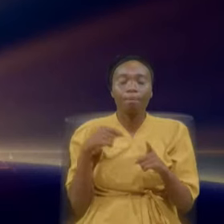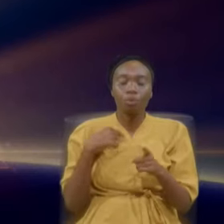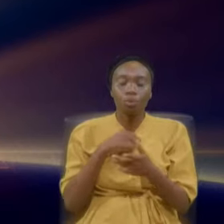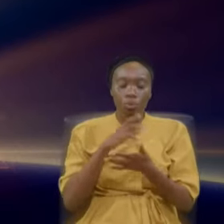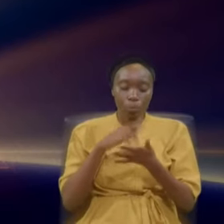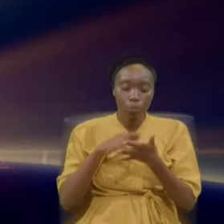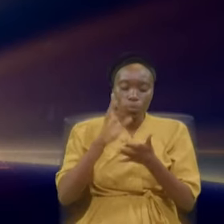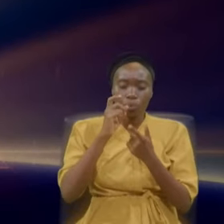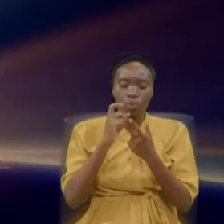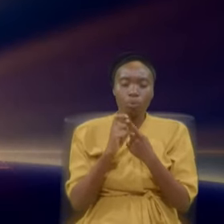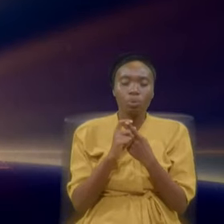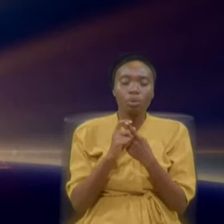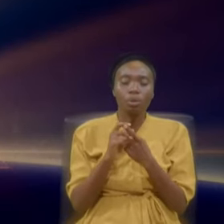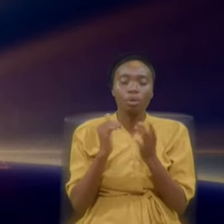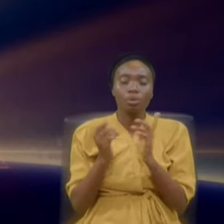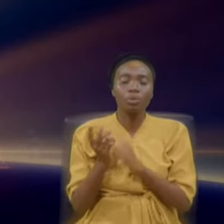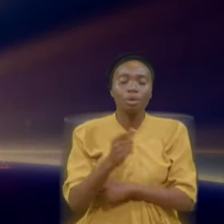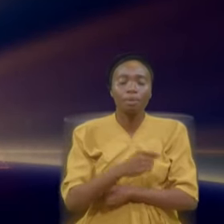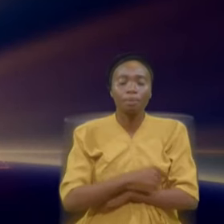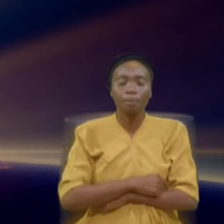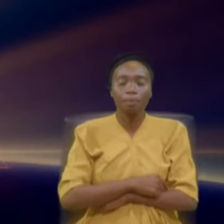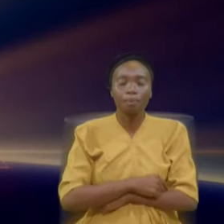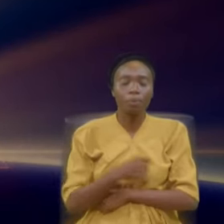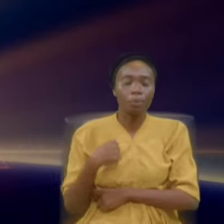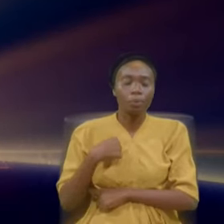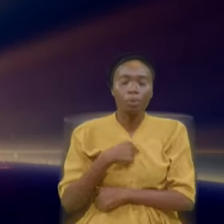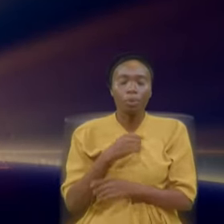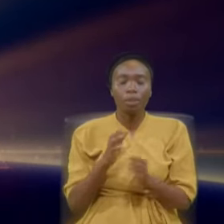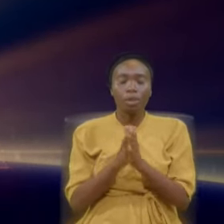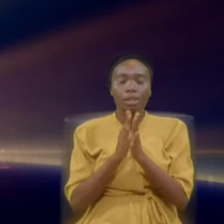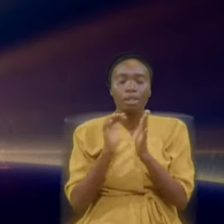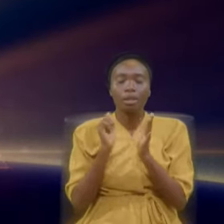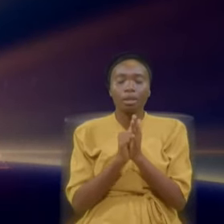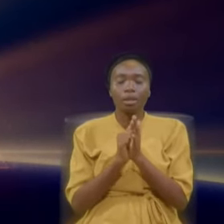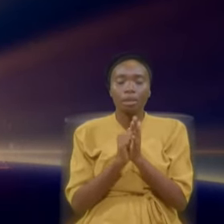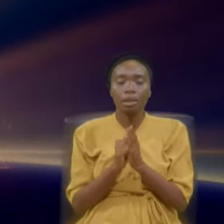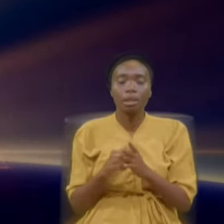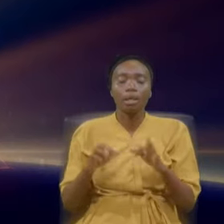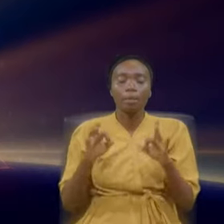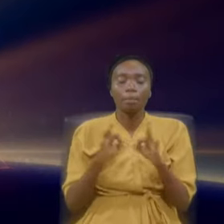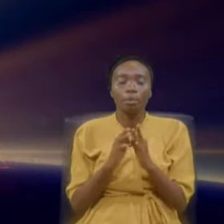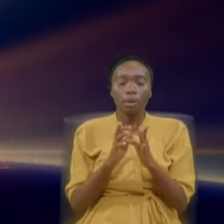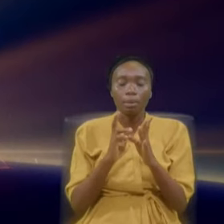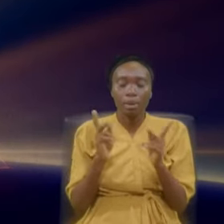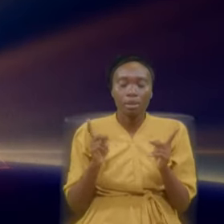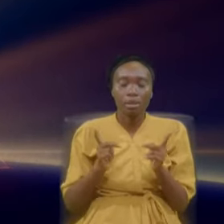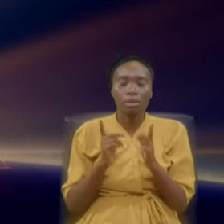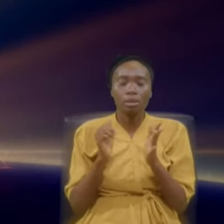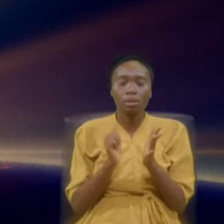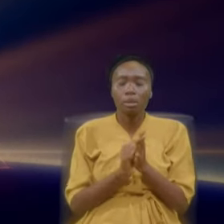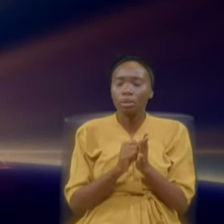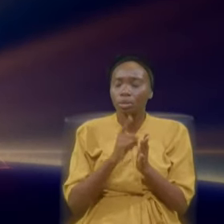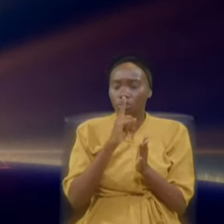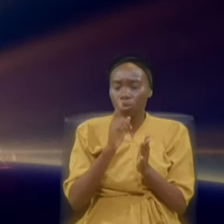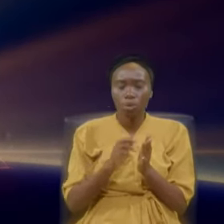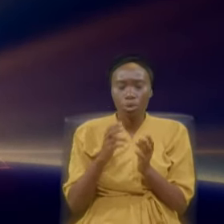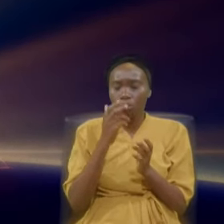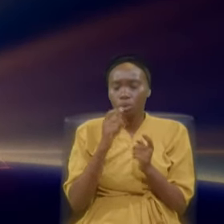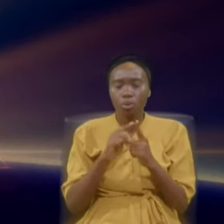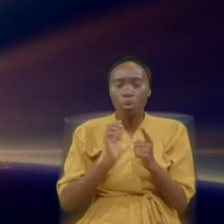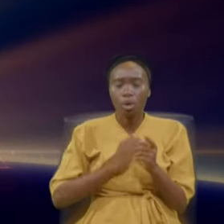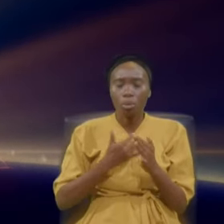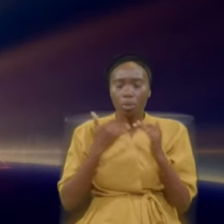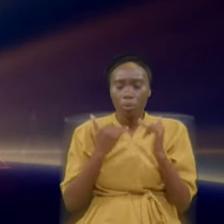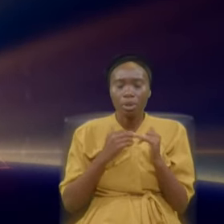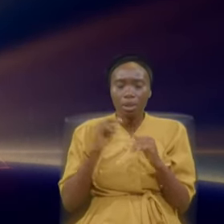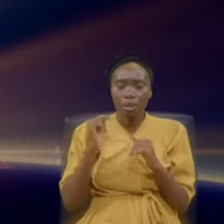read your word today. We're asking that relevant passages that really speak to our